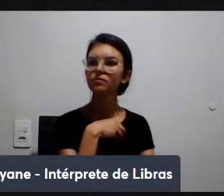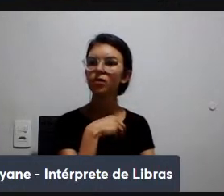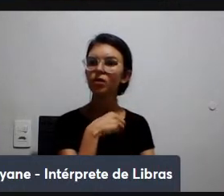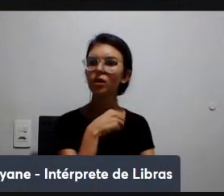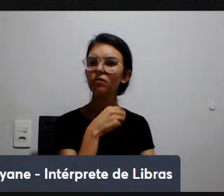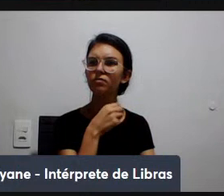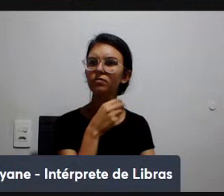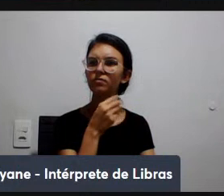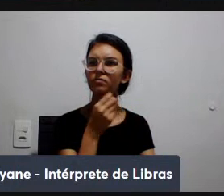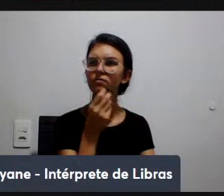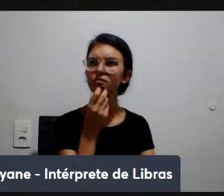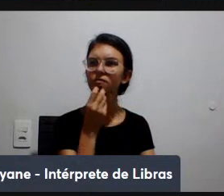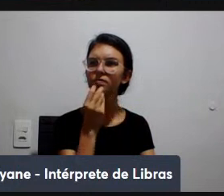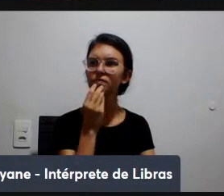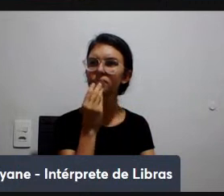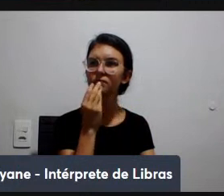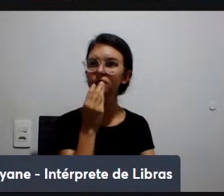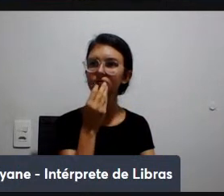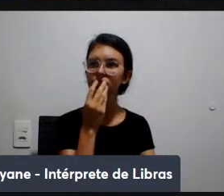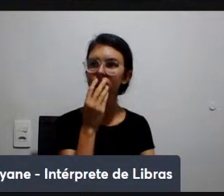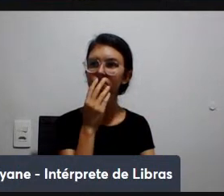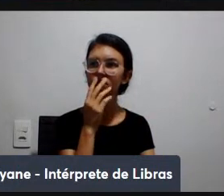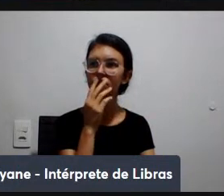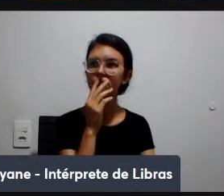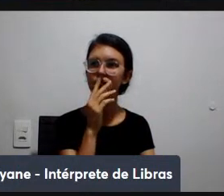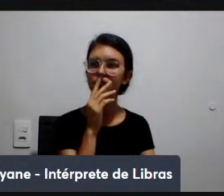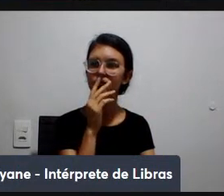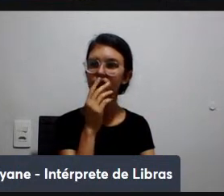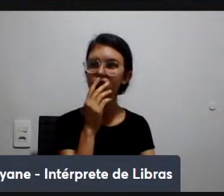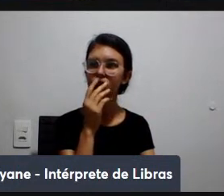into a global context.